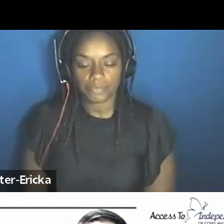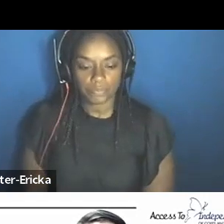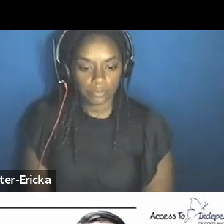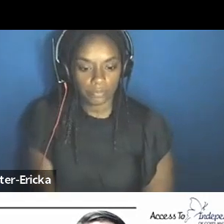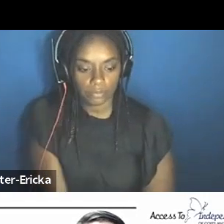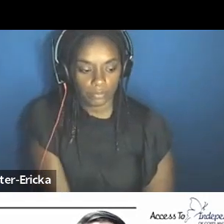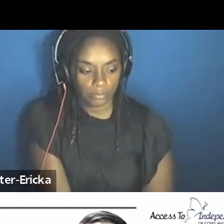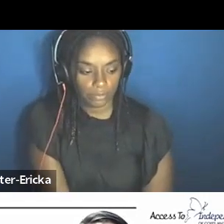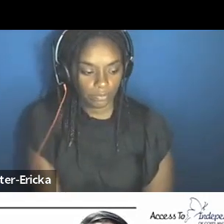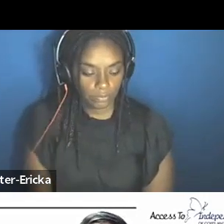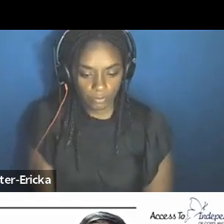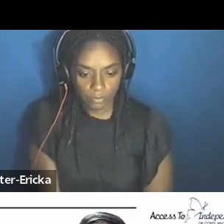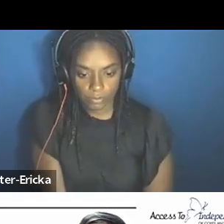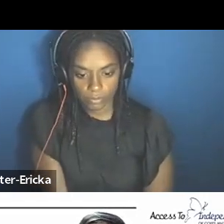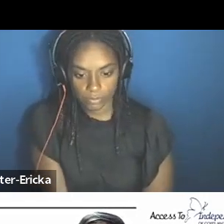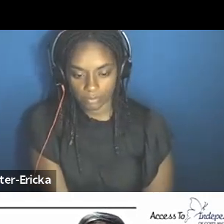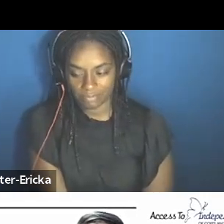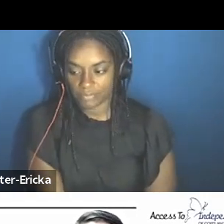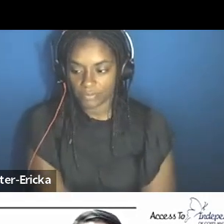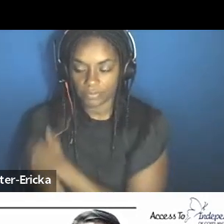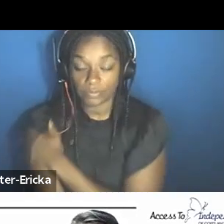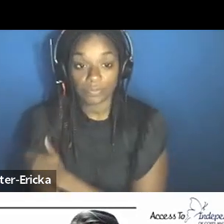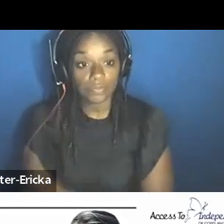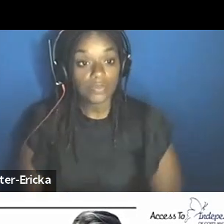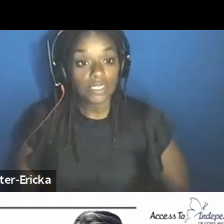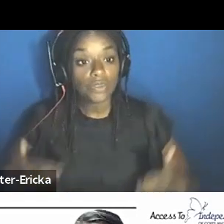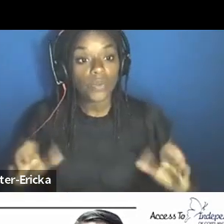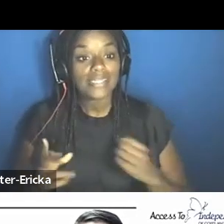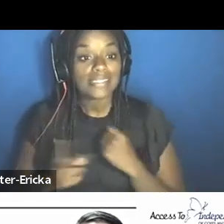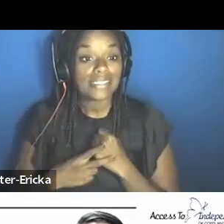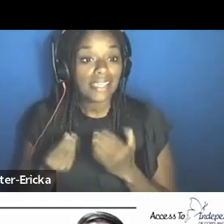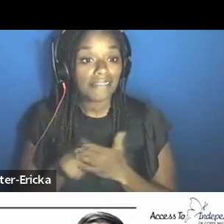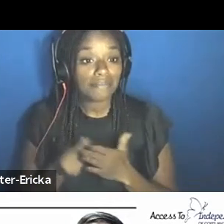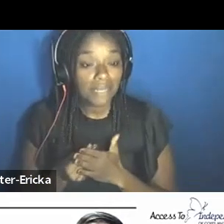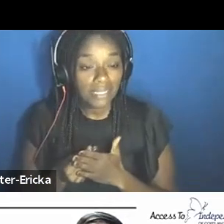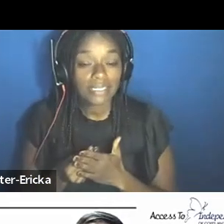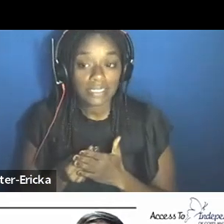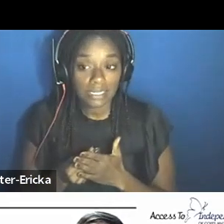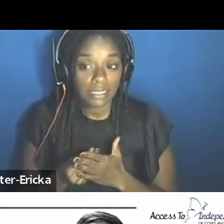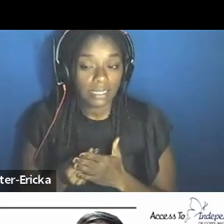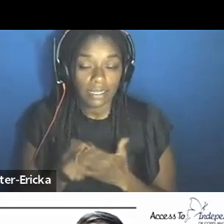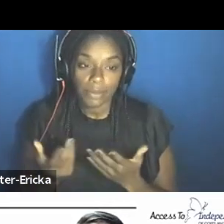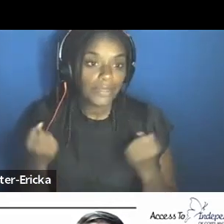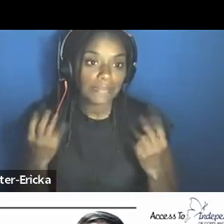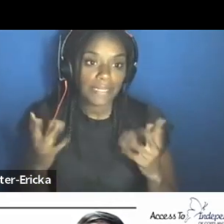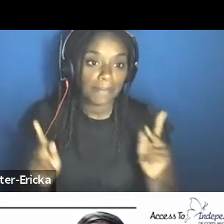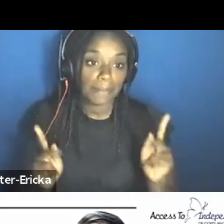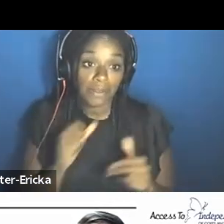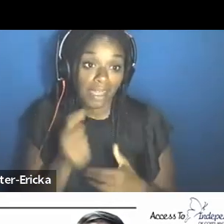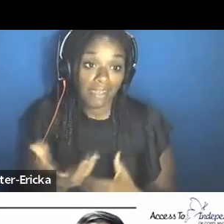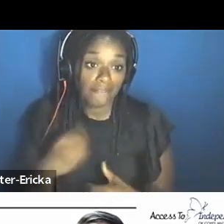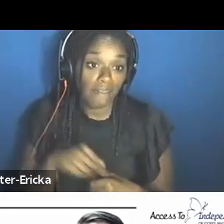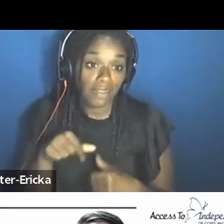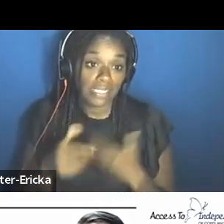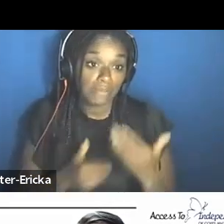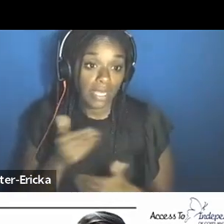Yeah, these ways to save money where we can. There's a lot of people that are not engaging in these processes. So as